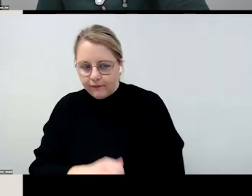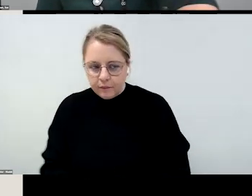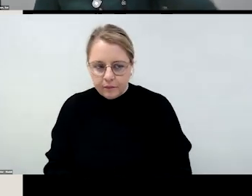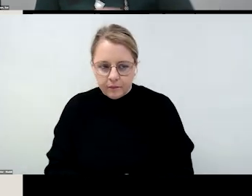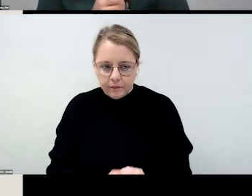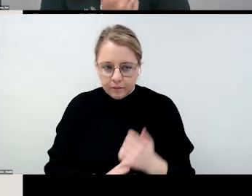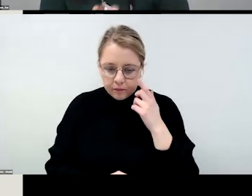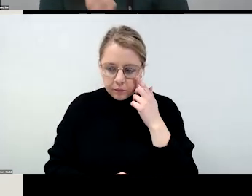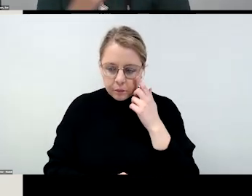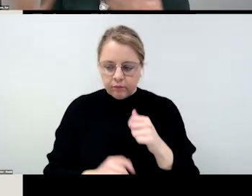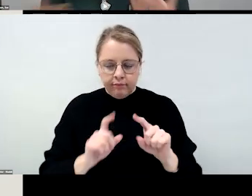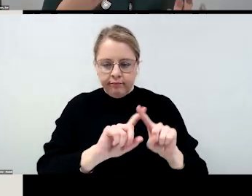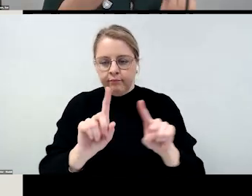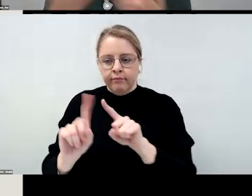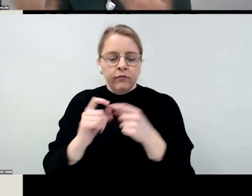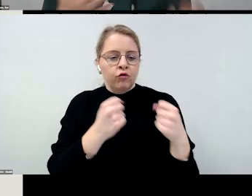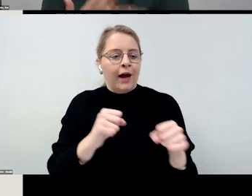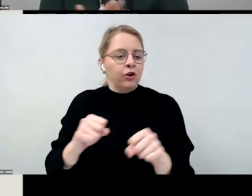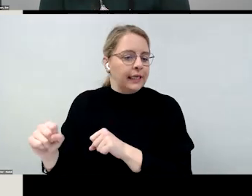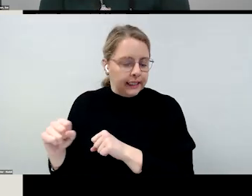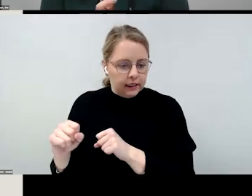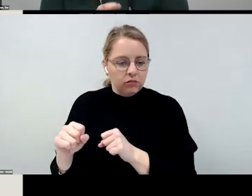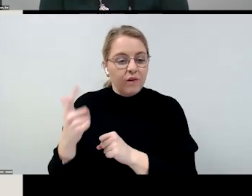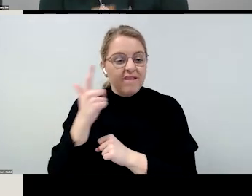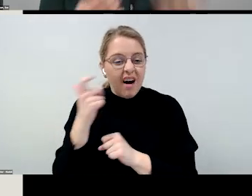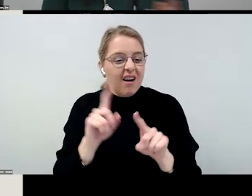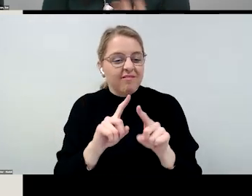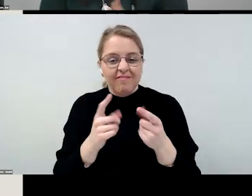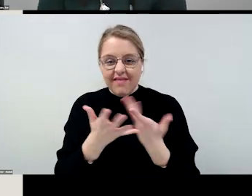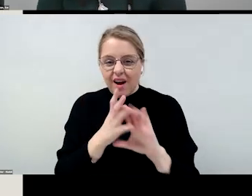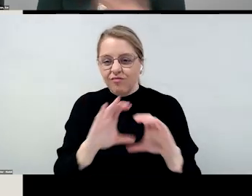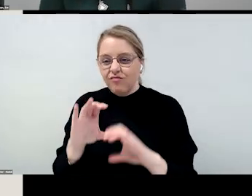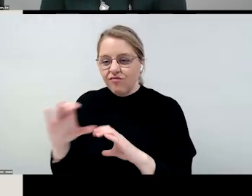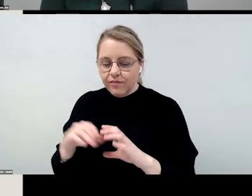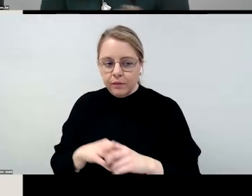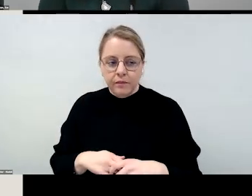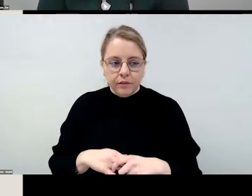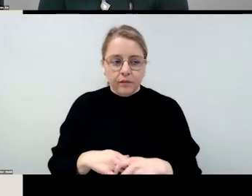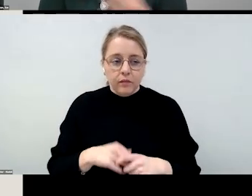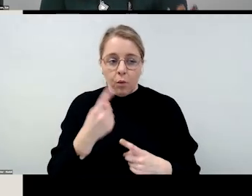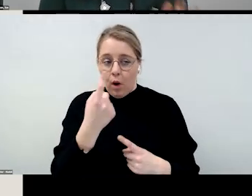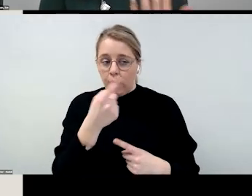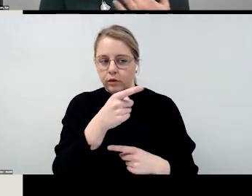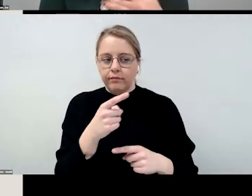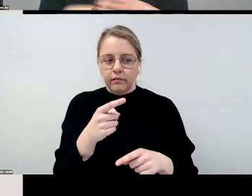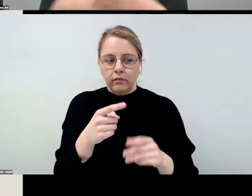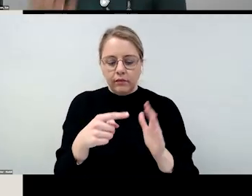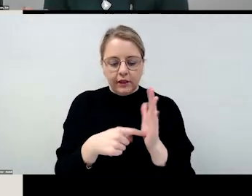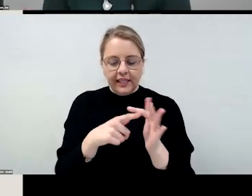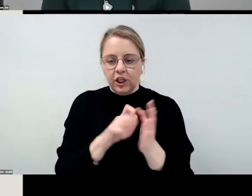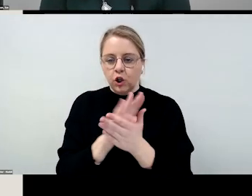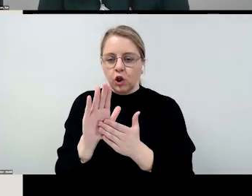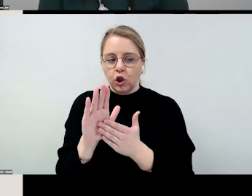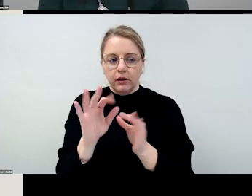So there's lots of strategies out there to support with finding different ways to communicate. A really common one is teach back. And teach back is when